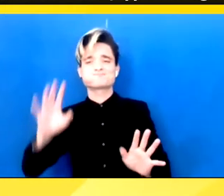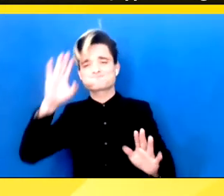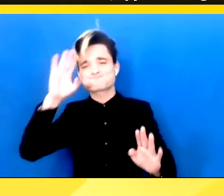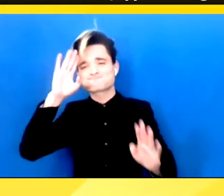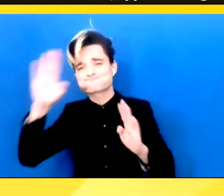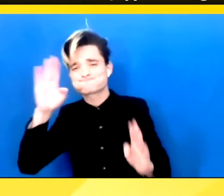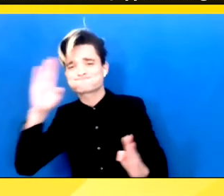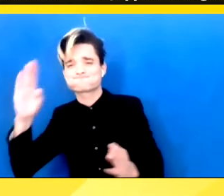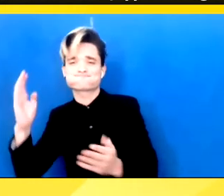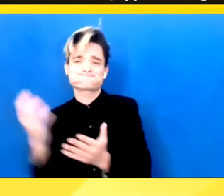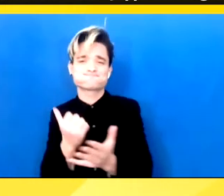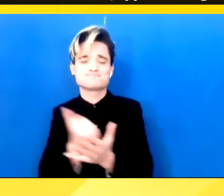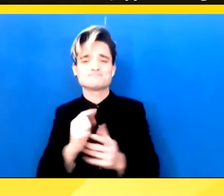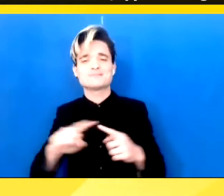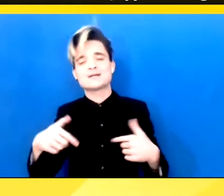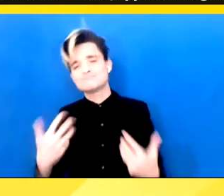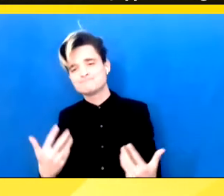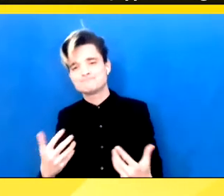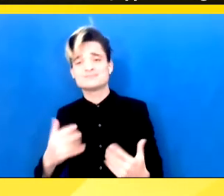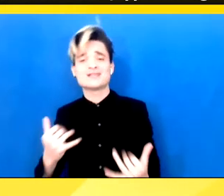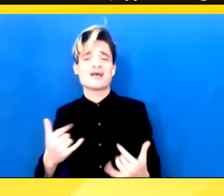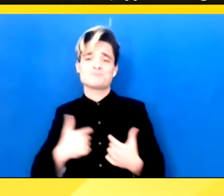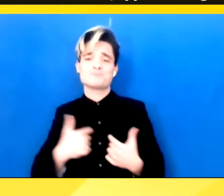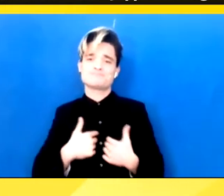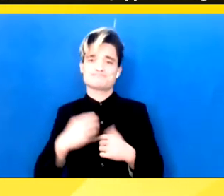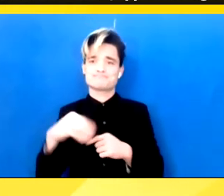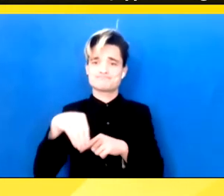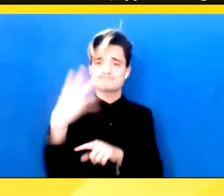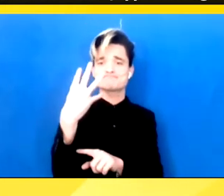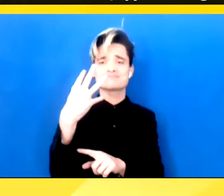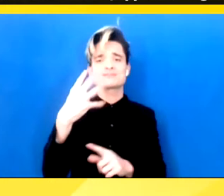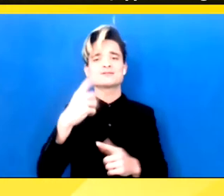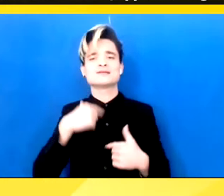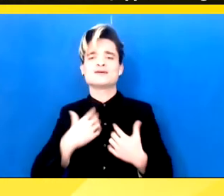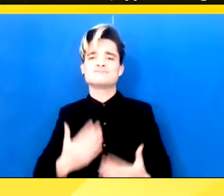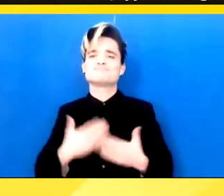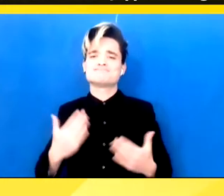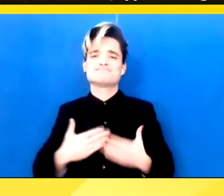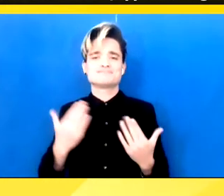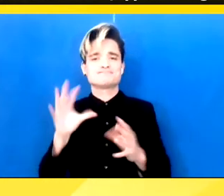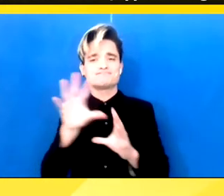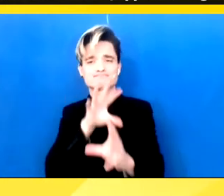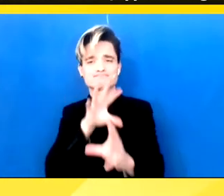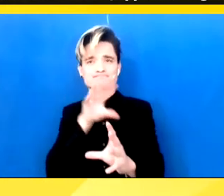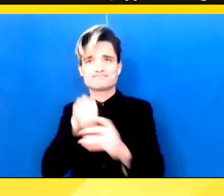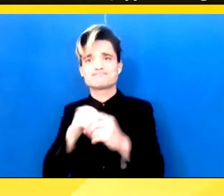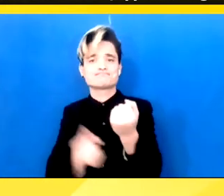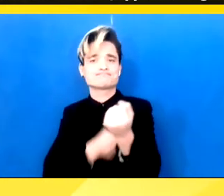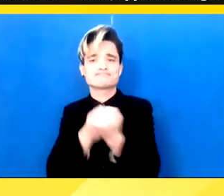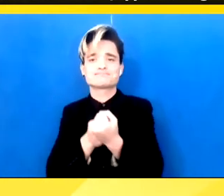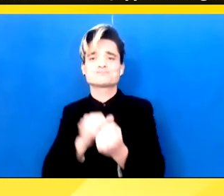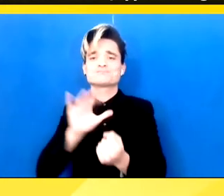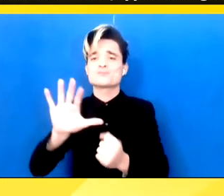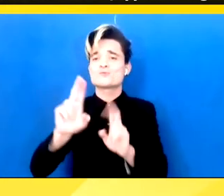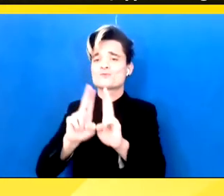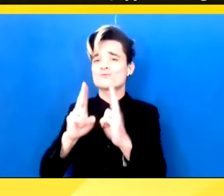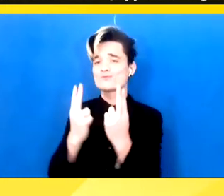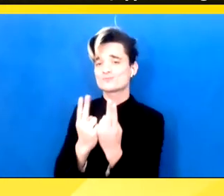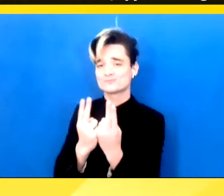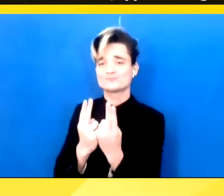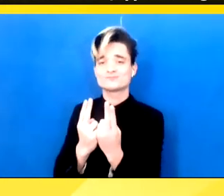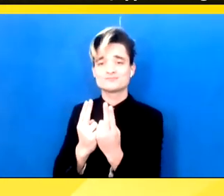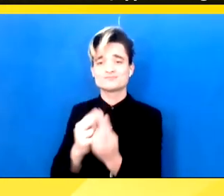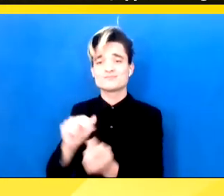labor in a show of solidarity with the Amazon workers at the Bessemer warehouse. As they approach this deadline